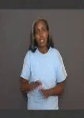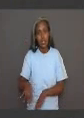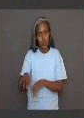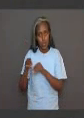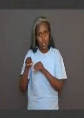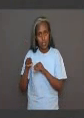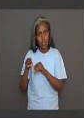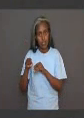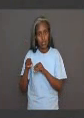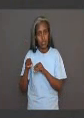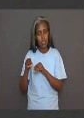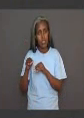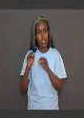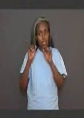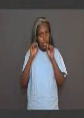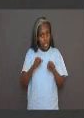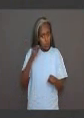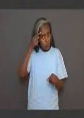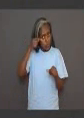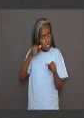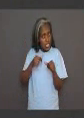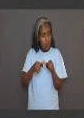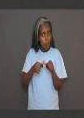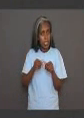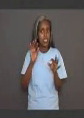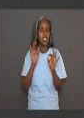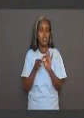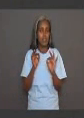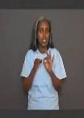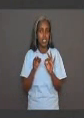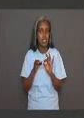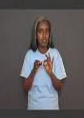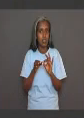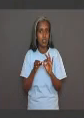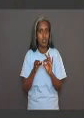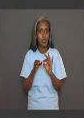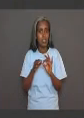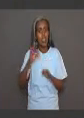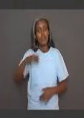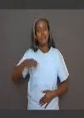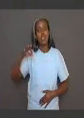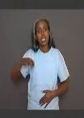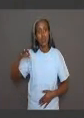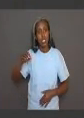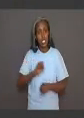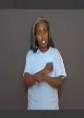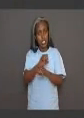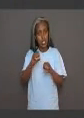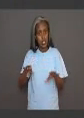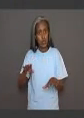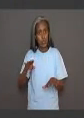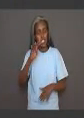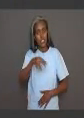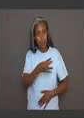Students, can you remember the definition of a frequency